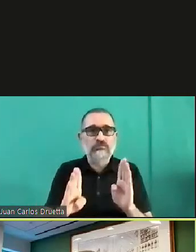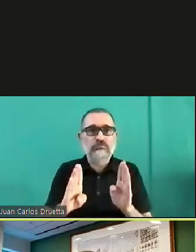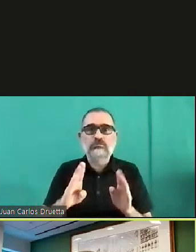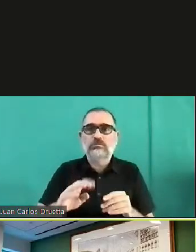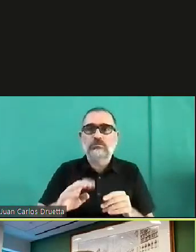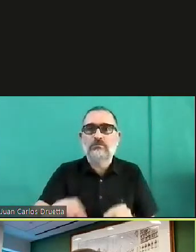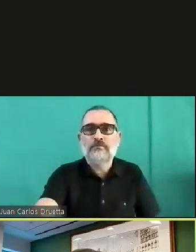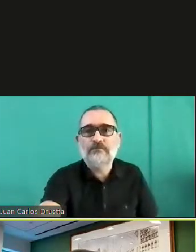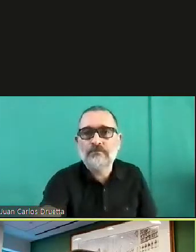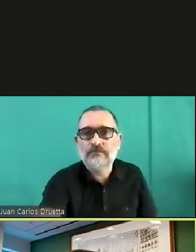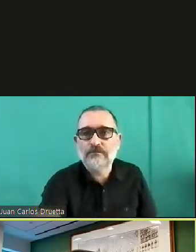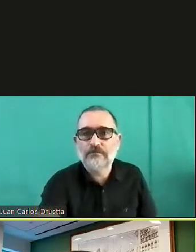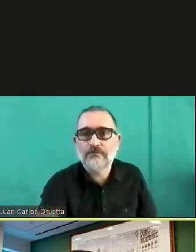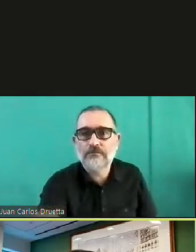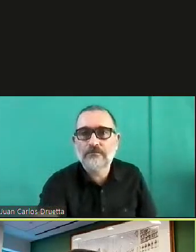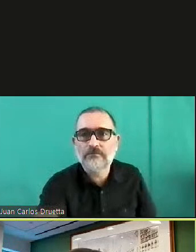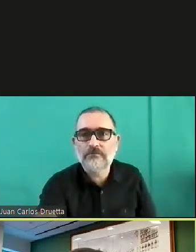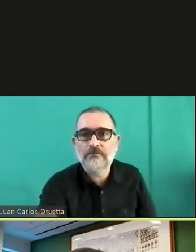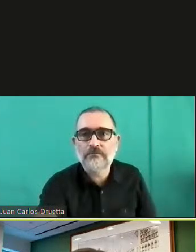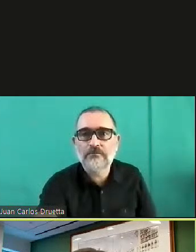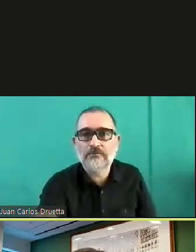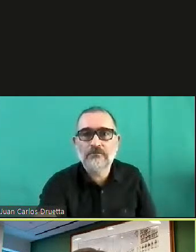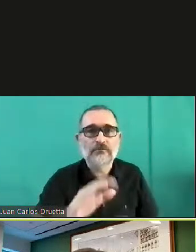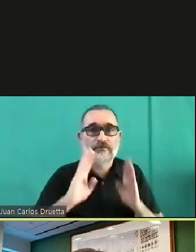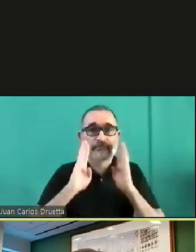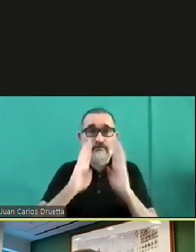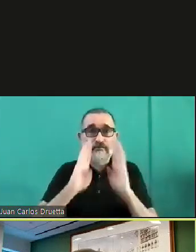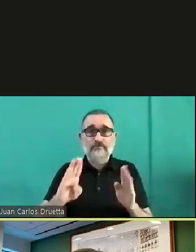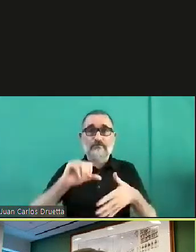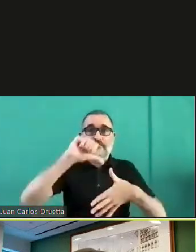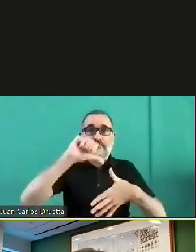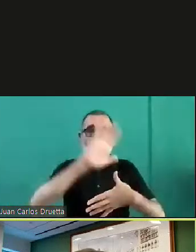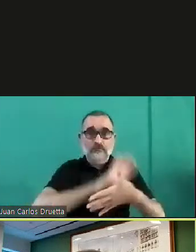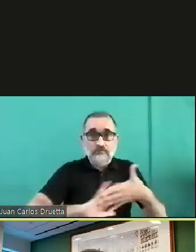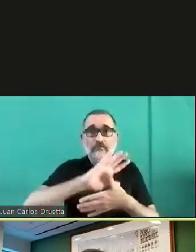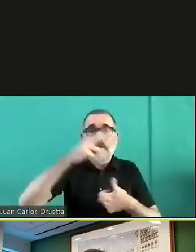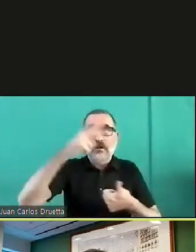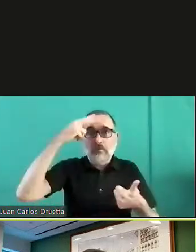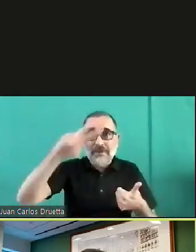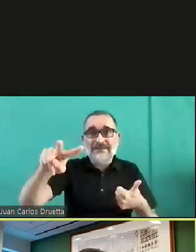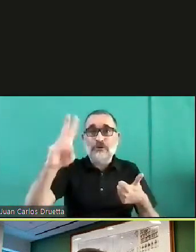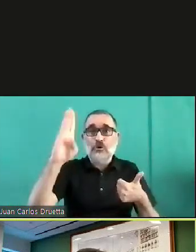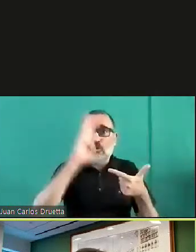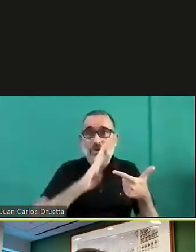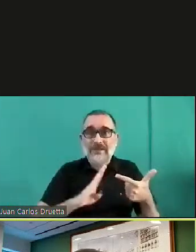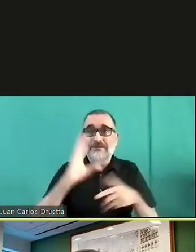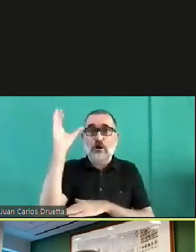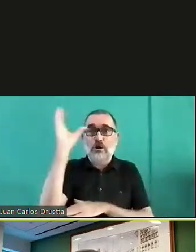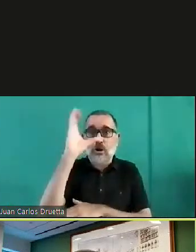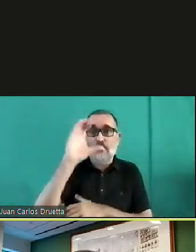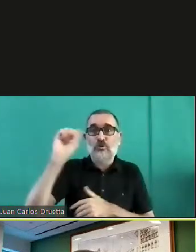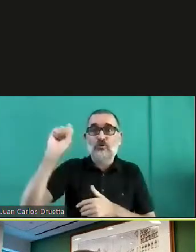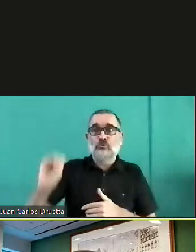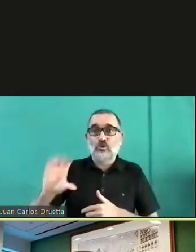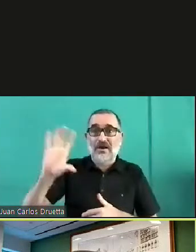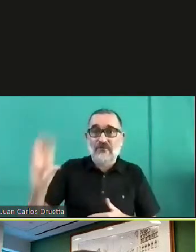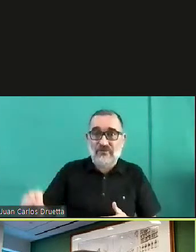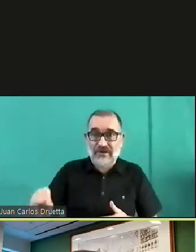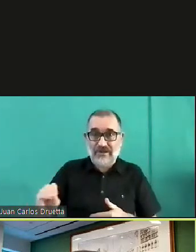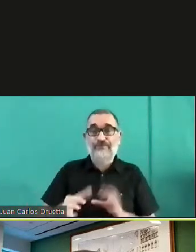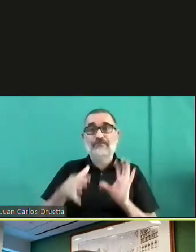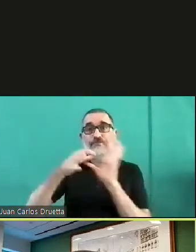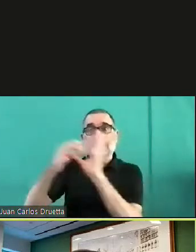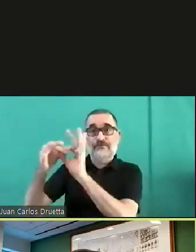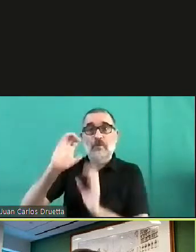this effort to further address NCDs in the Americas. It's truly a challenging time to be discussing